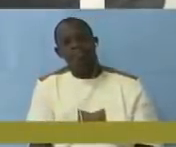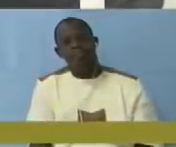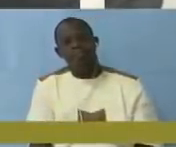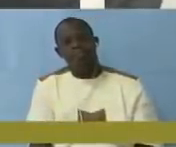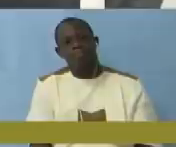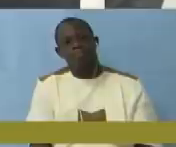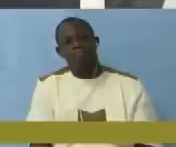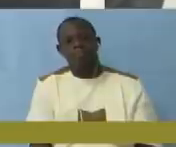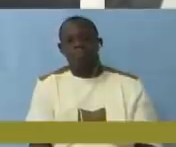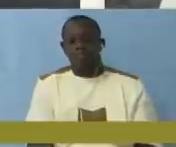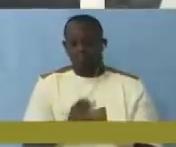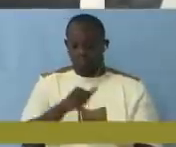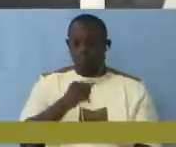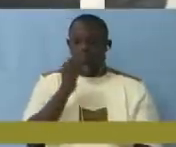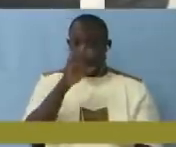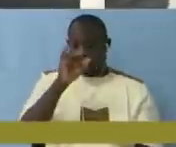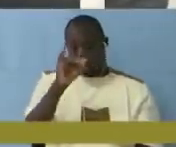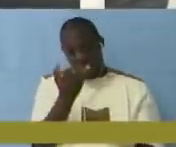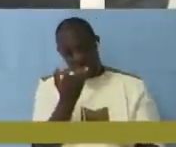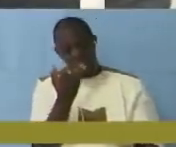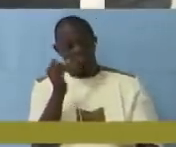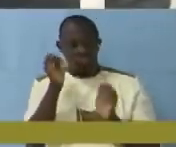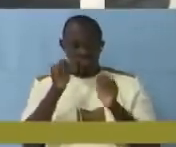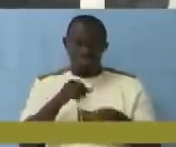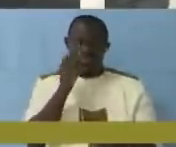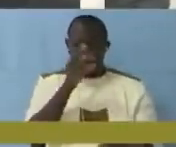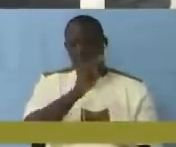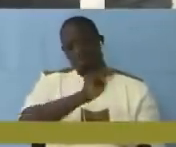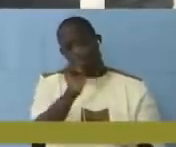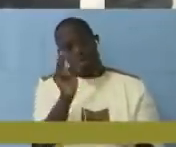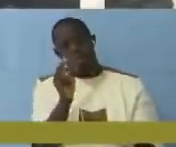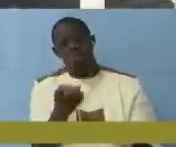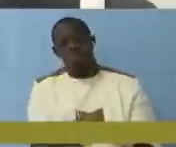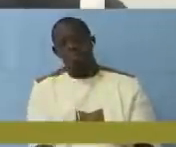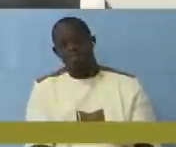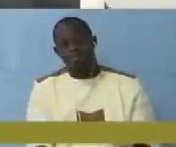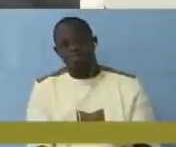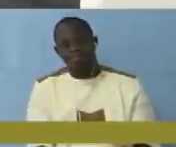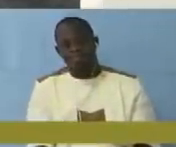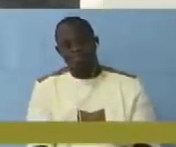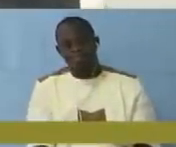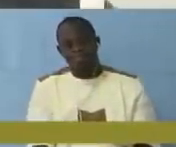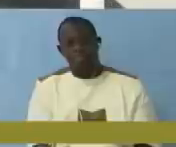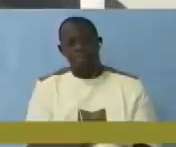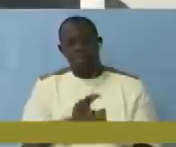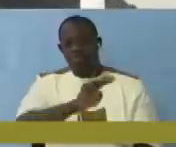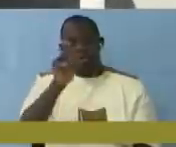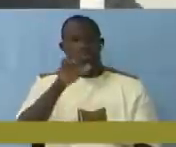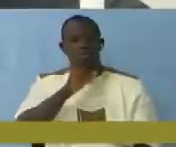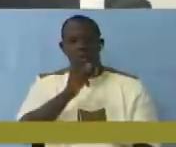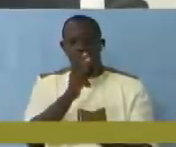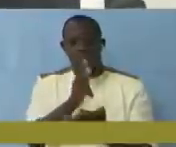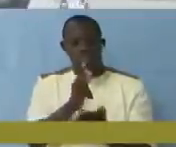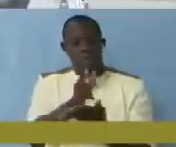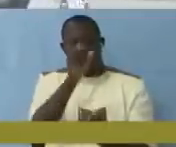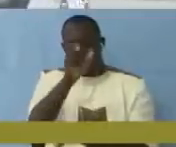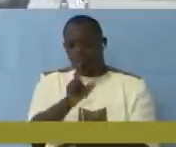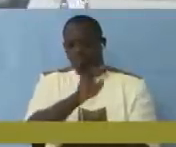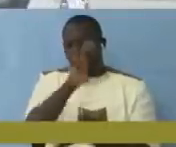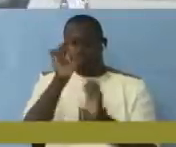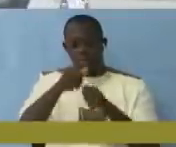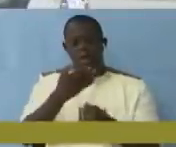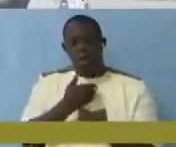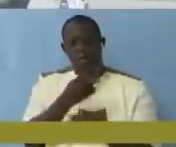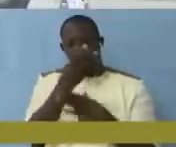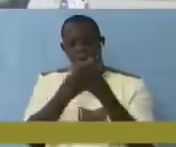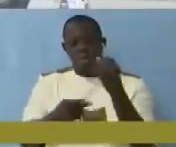I can say yes, no. Well, you told my reason. Mr. Witness, you cannot have it both ways. You told us that